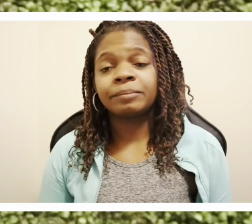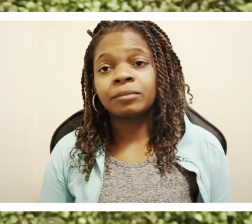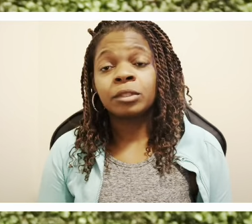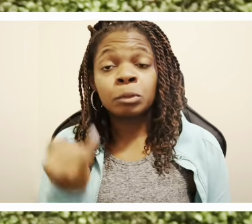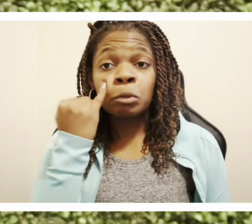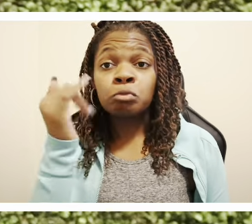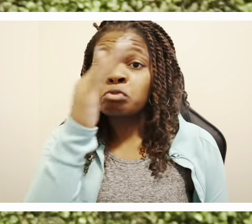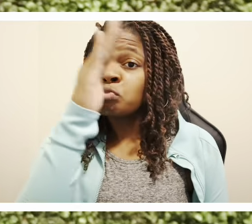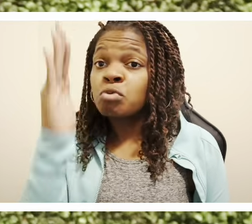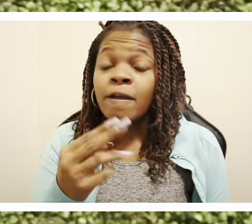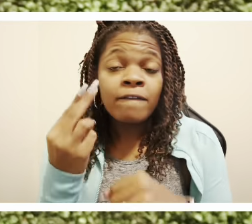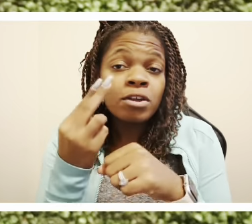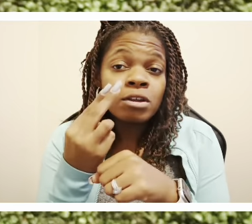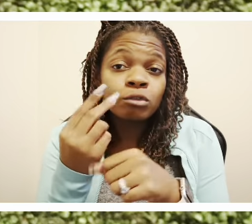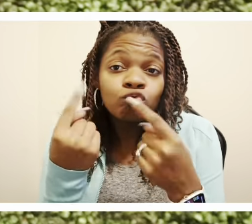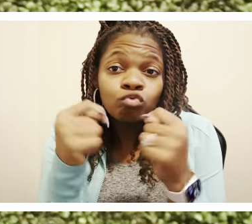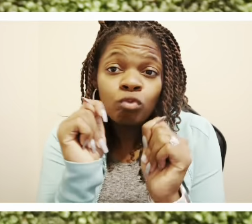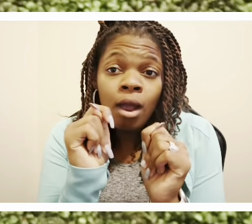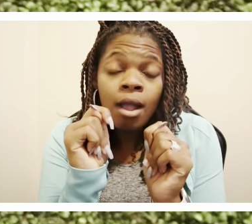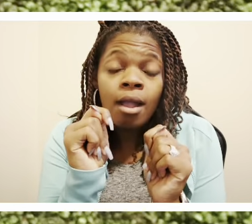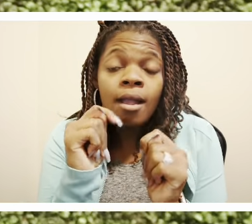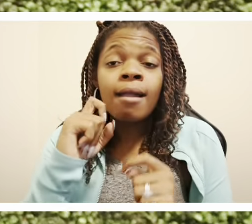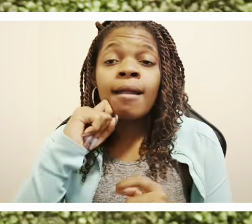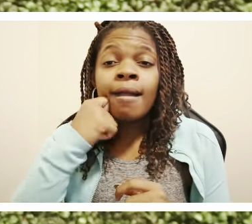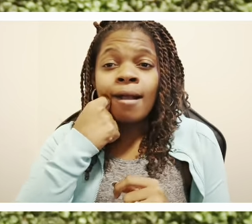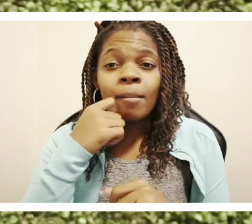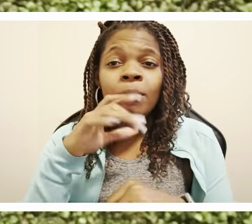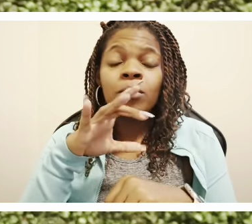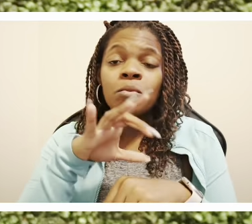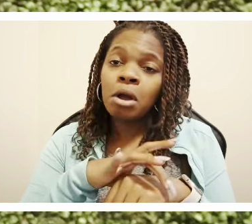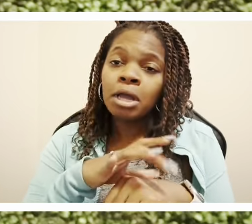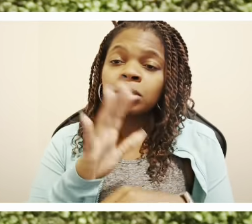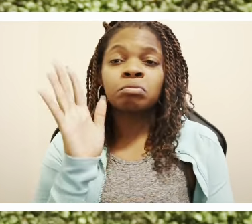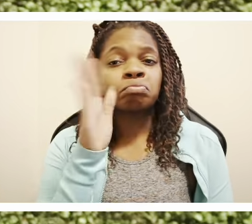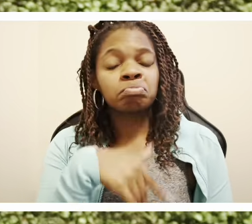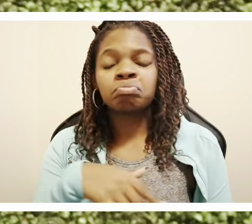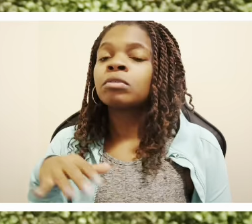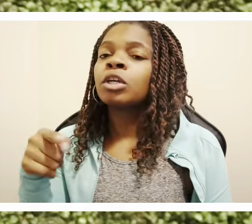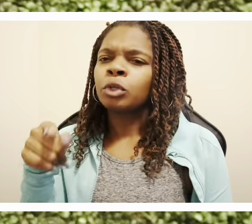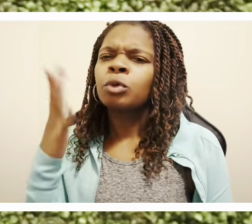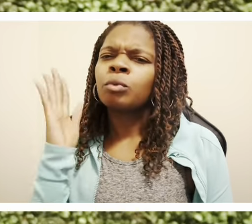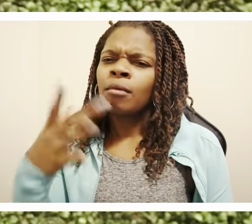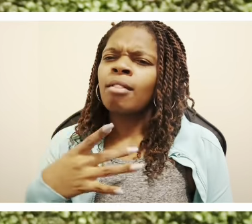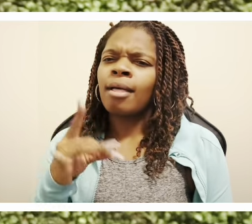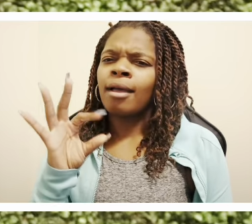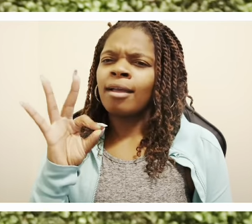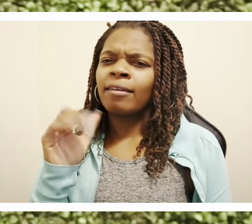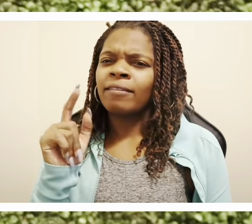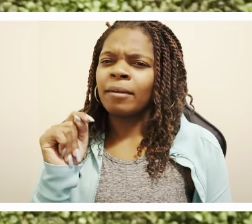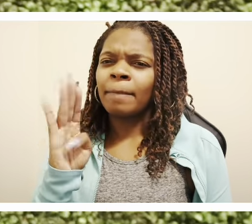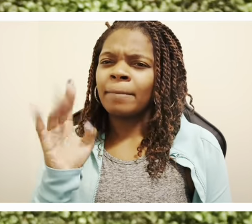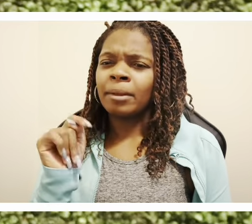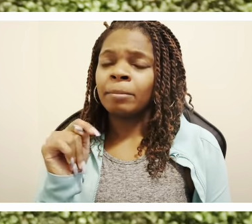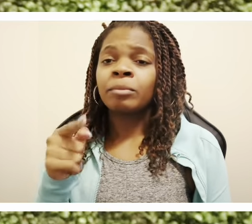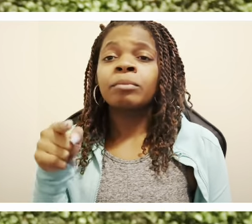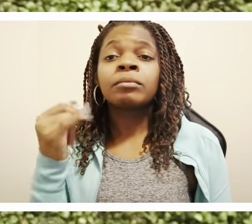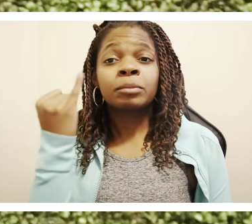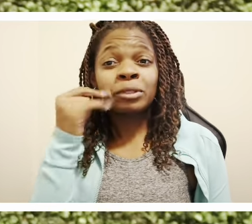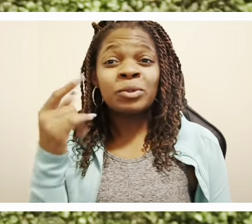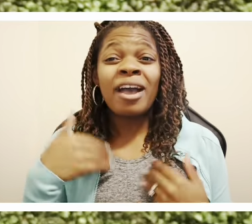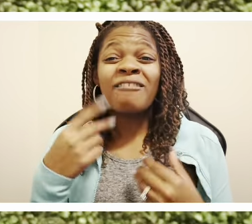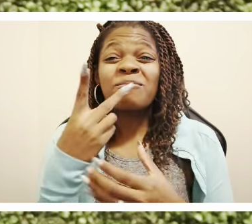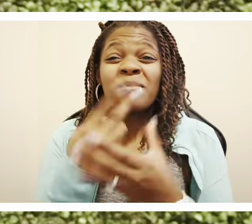better. Now, if you've never used the Apple Watch and you just use the Fitbit, I think a Fitbit would do just fine. But once you compare the